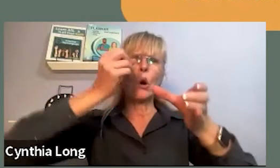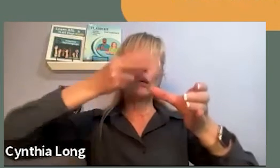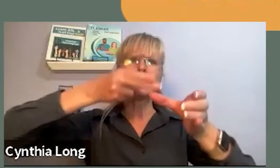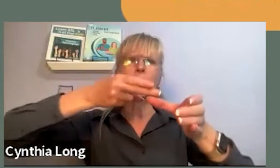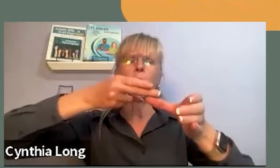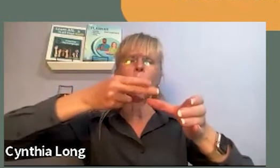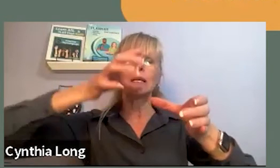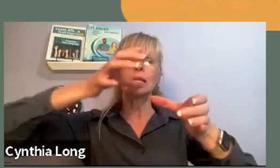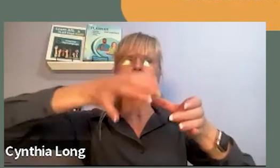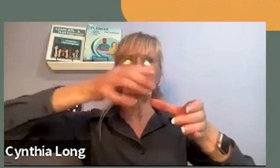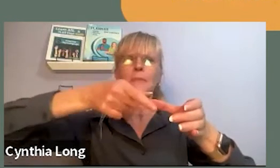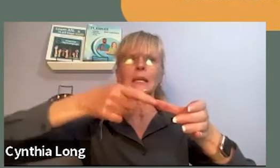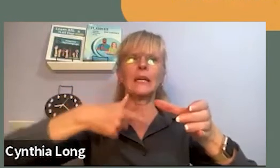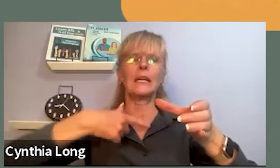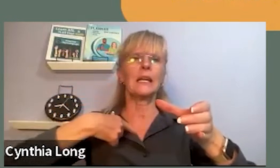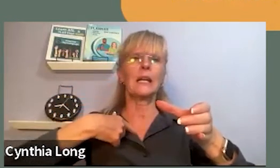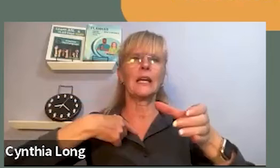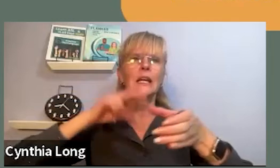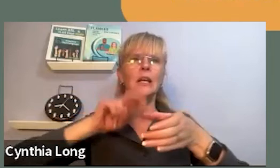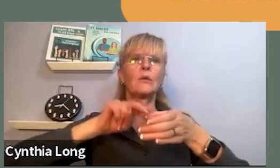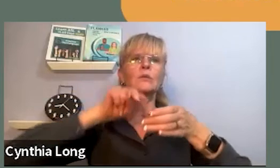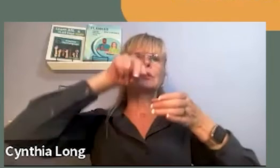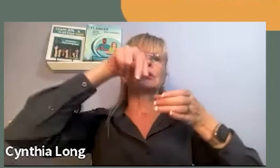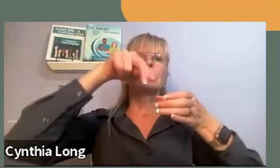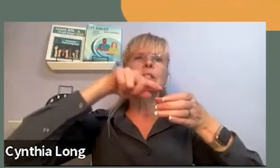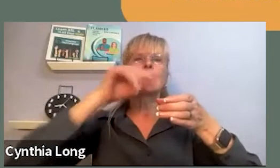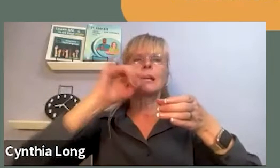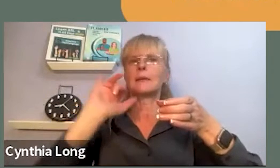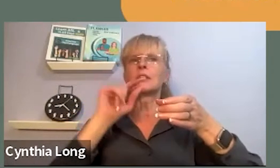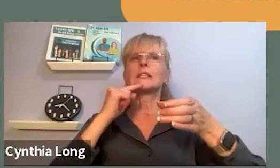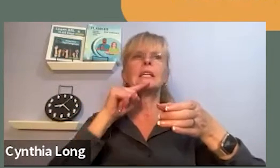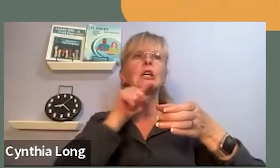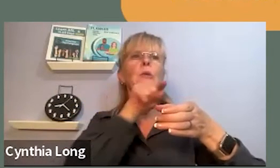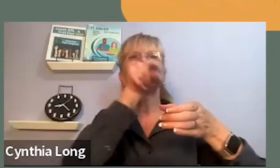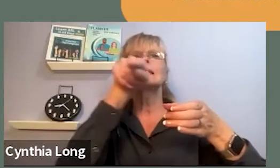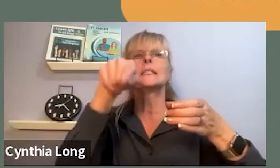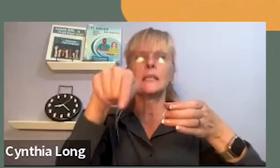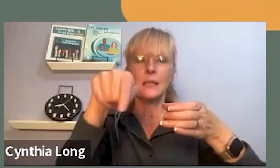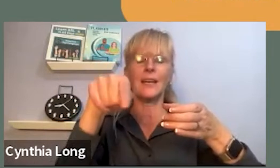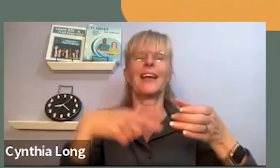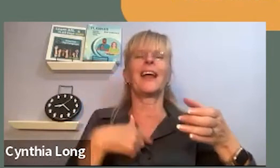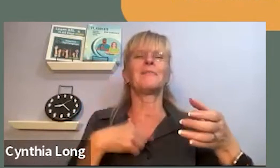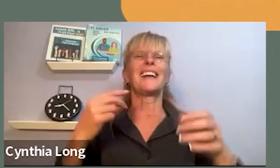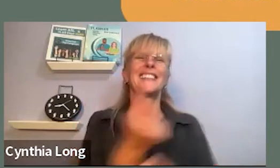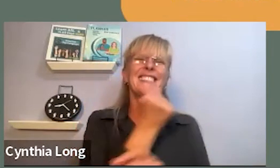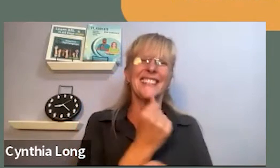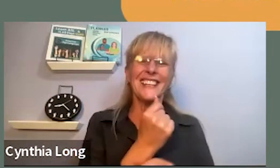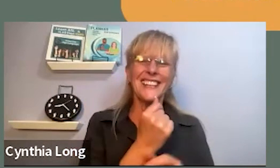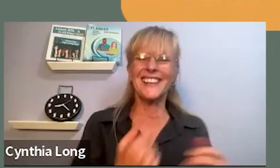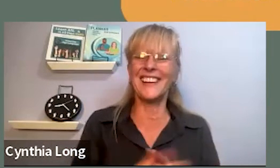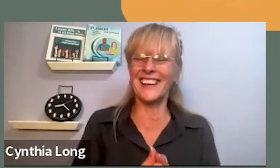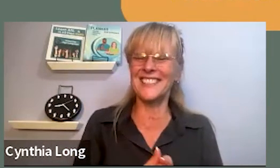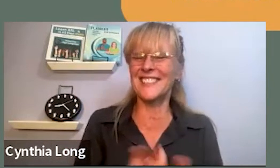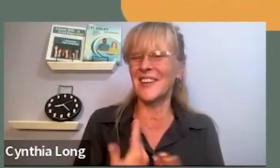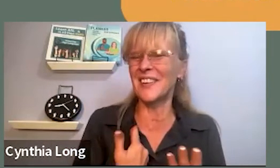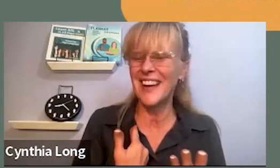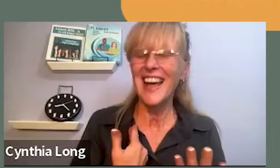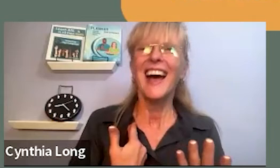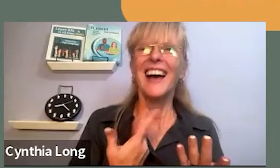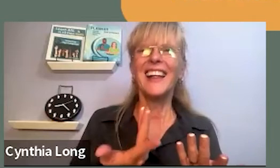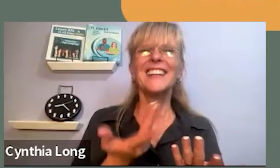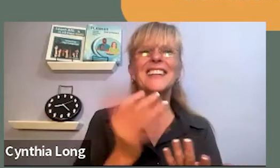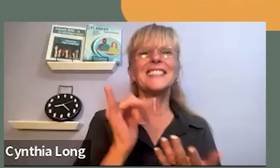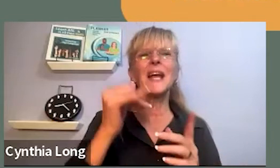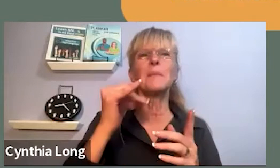games where I have to toss a ball into something and it just near misses it. I'm like, dang it.